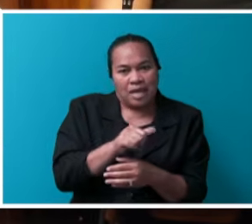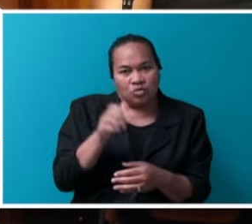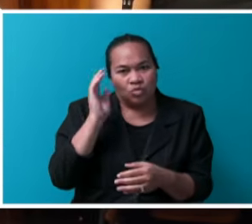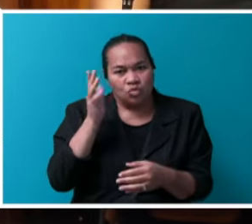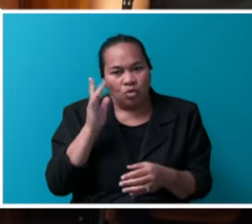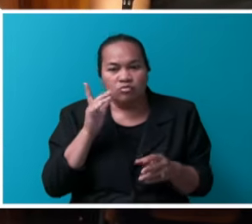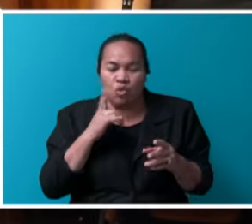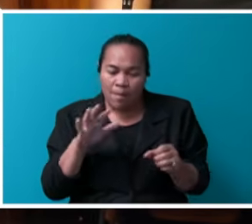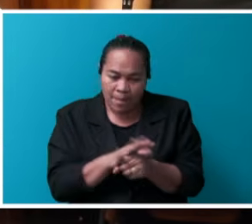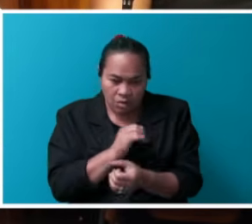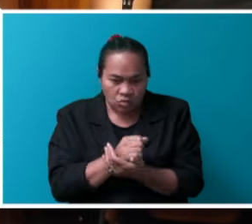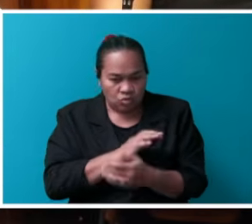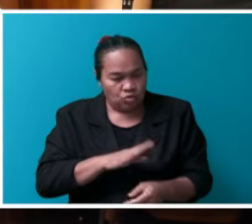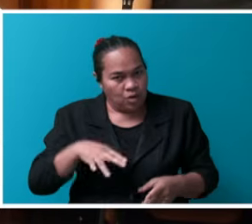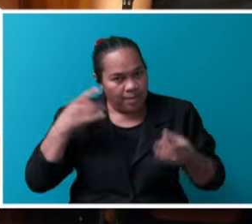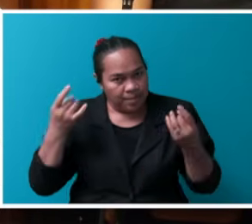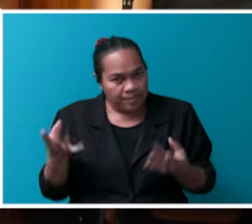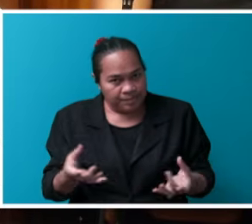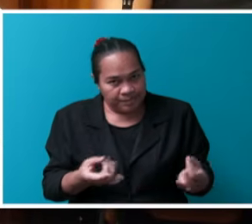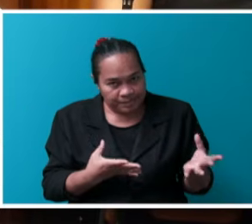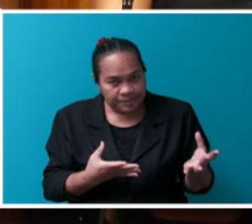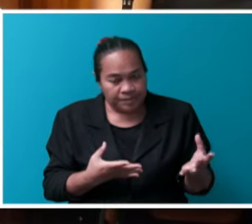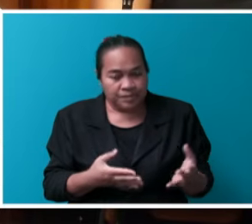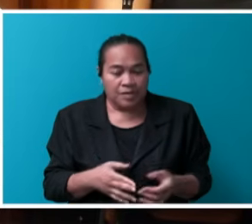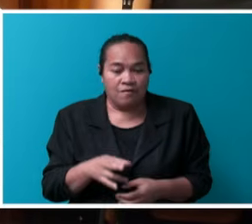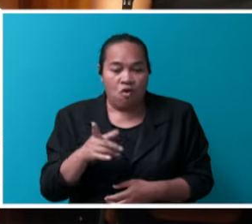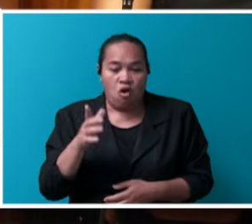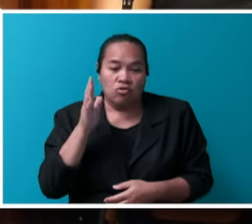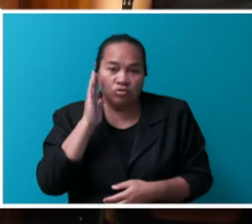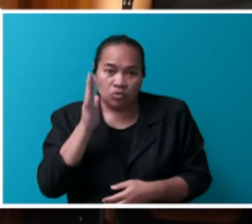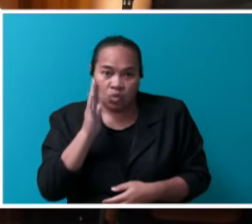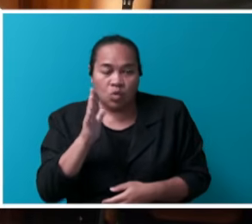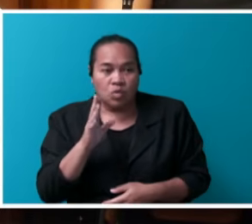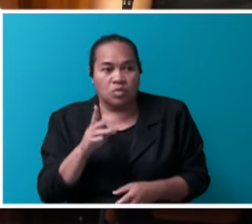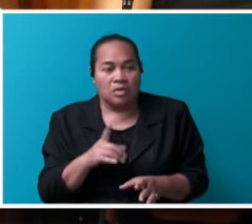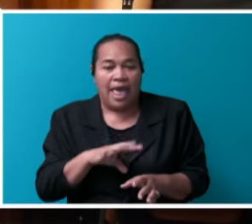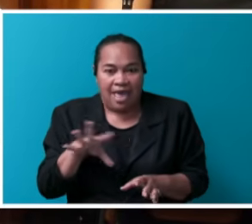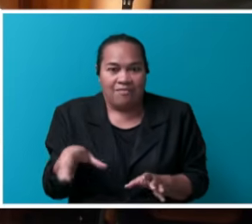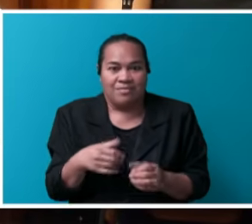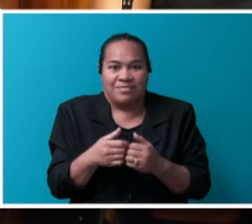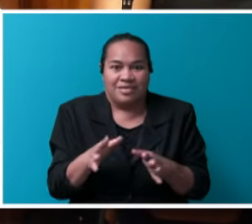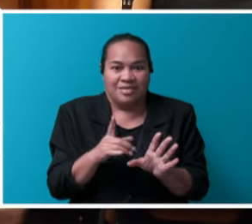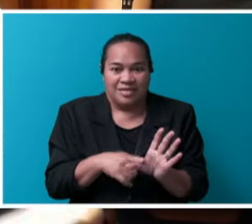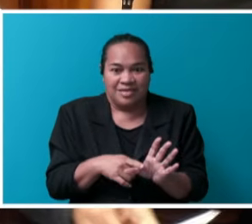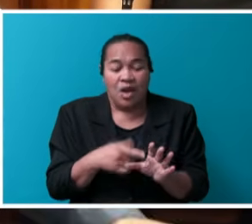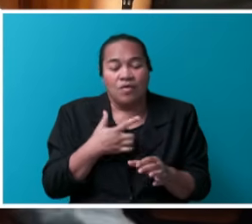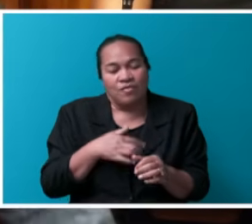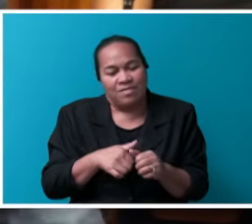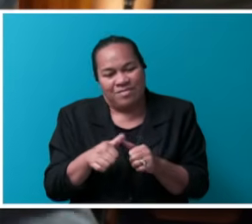well prepared for the new school year as they embarked on their most critical challenge to get the best possible